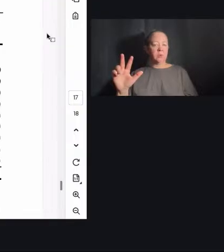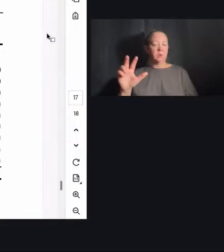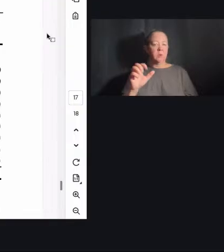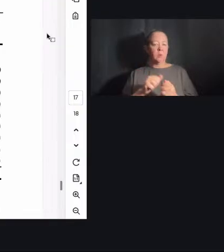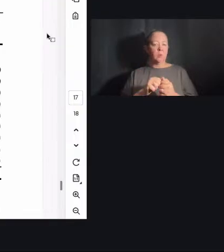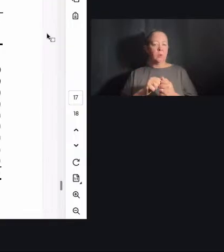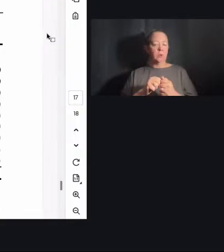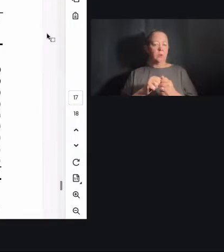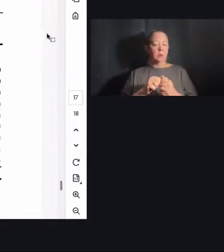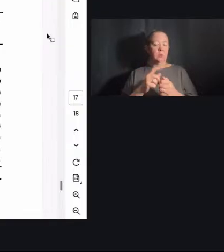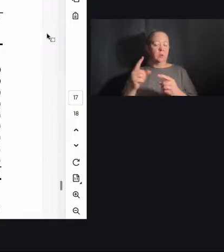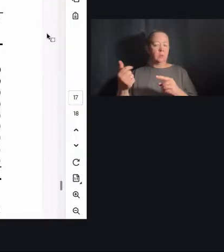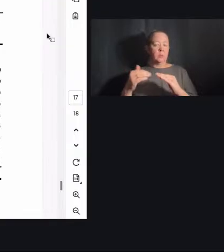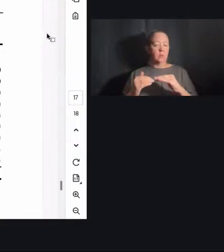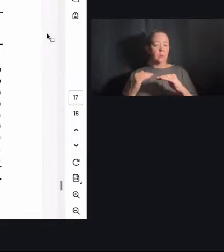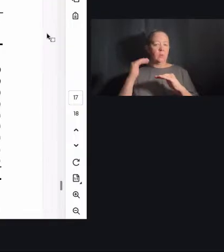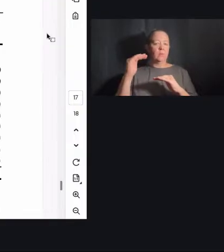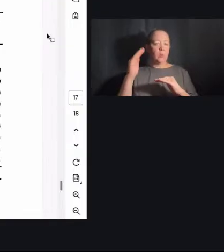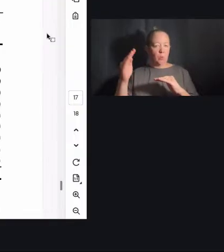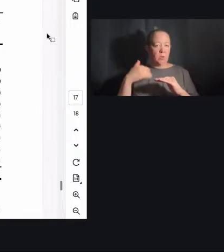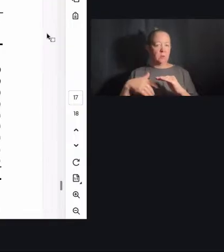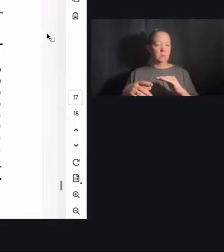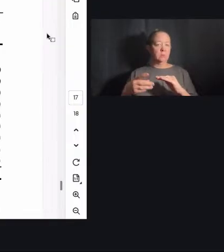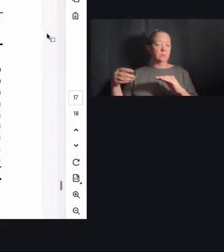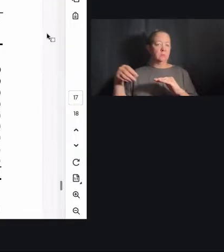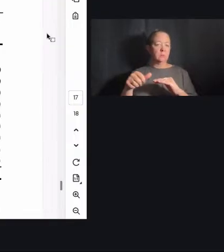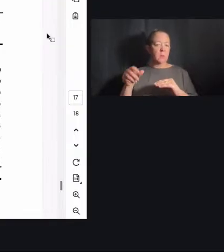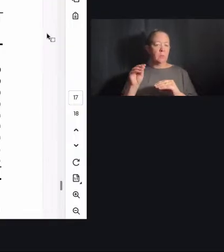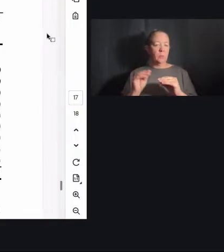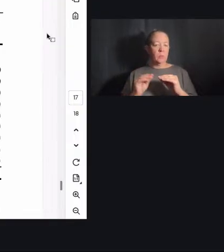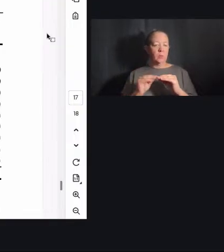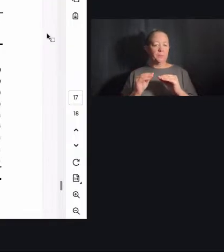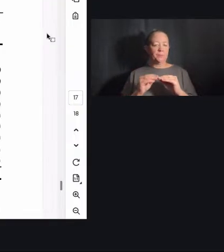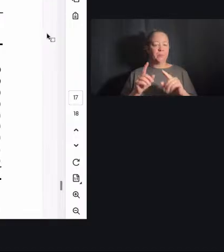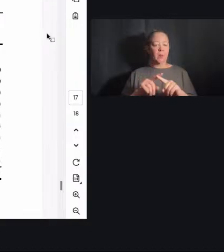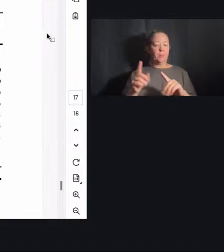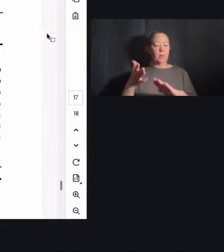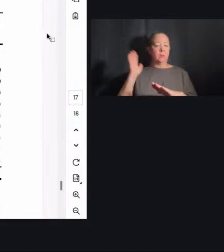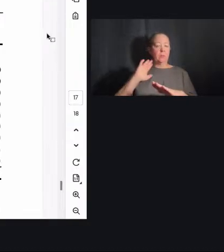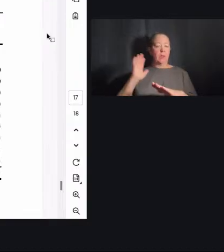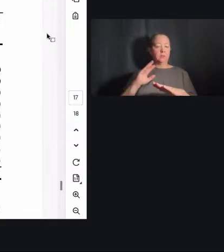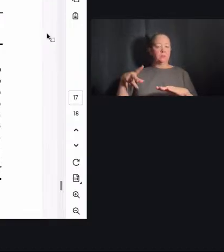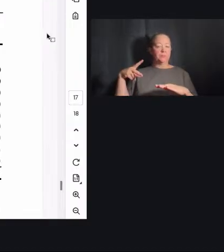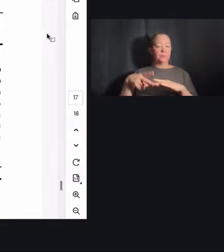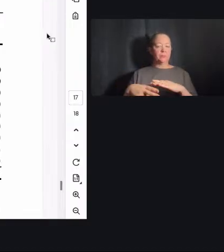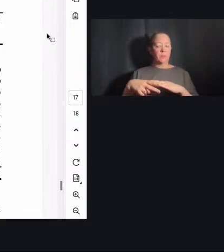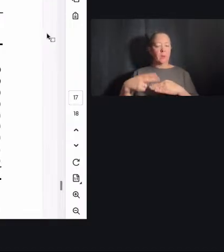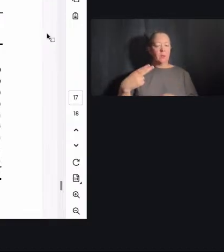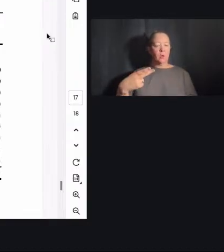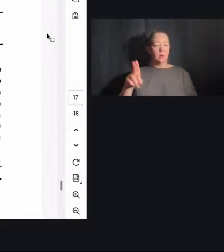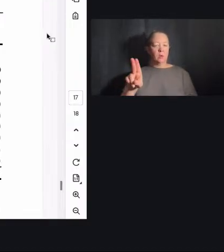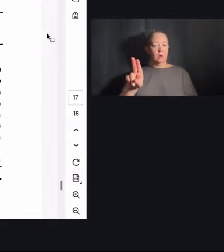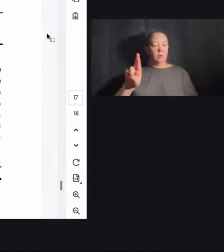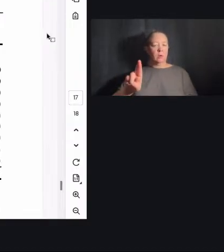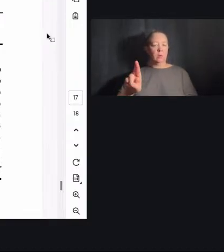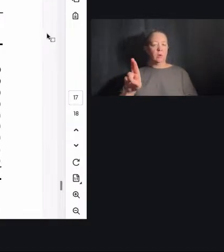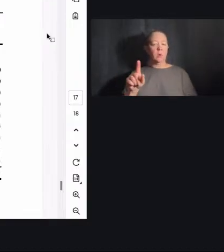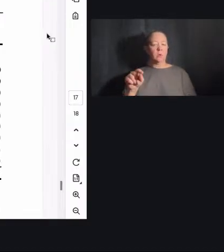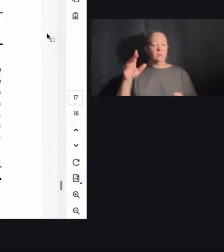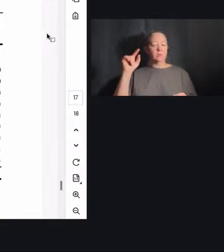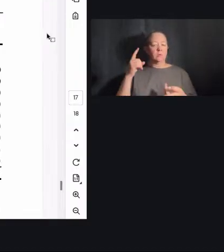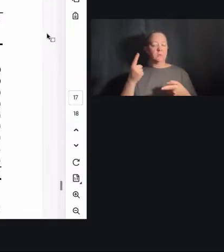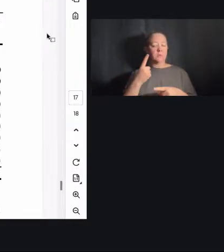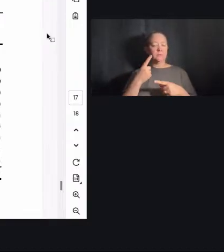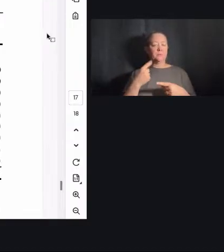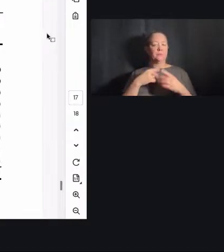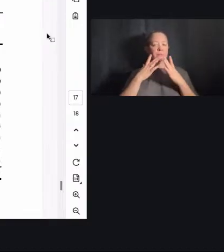state has cut HUR back in the past, and that's something you always need to be aware of. But in this tight times, reducing it, and what this does is allow us, if we have